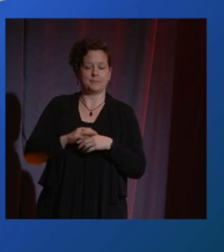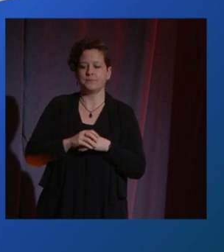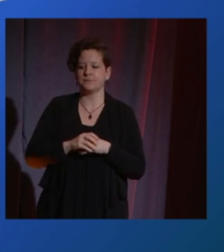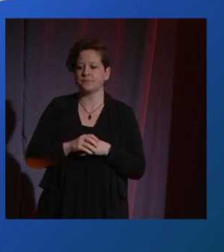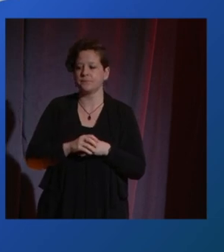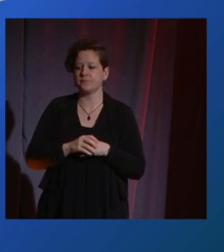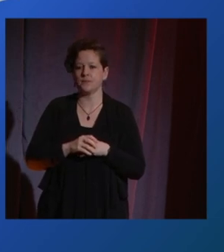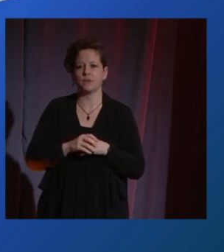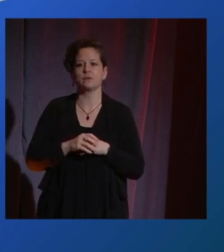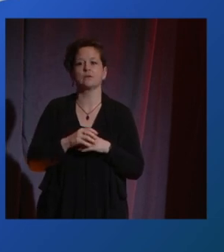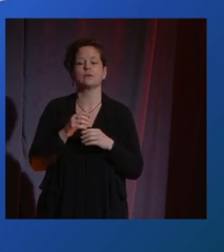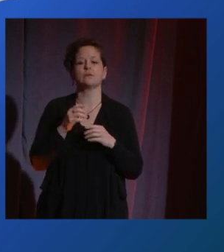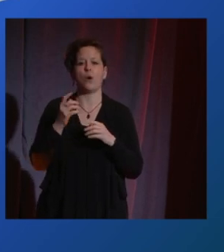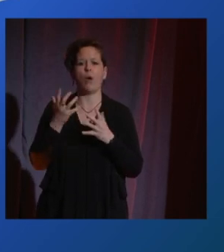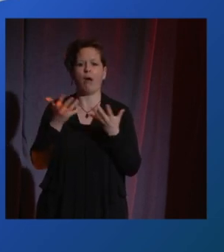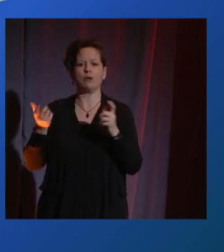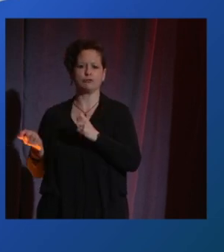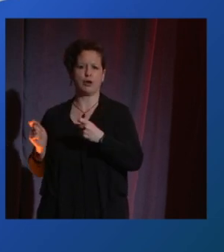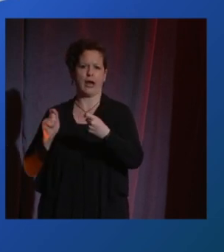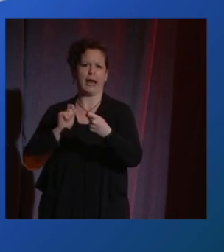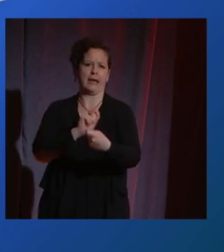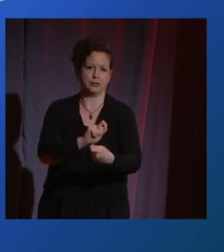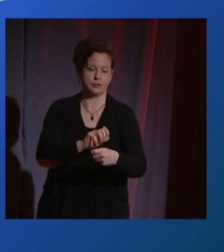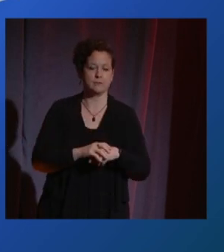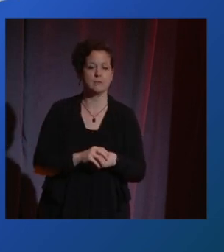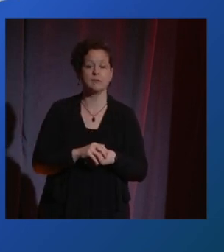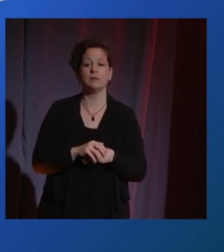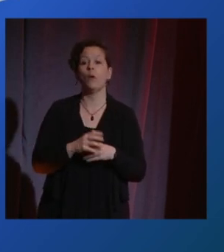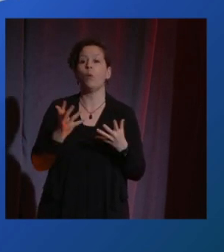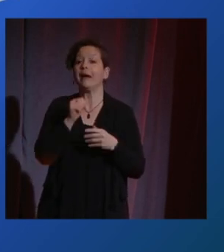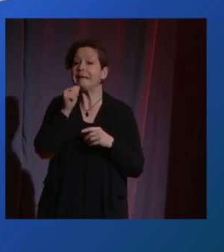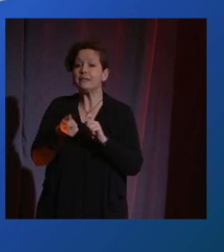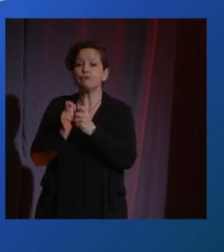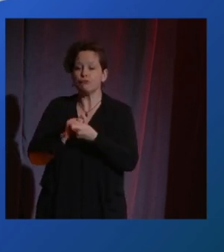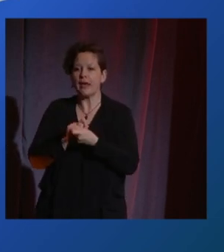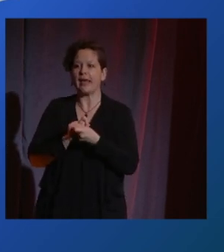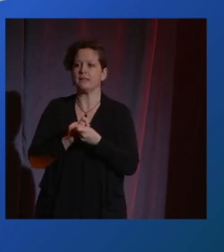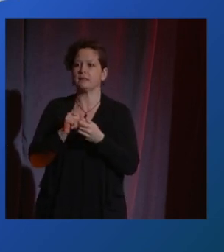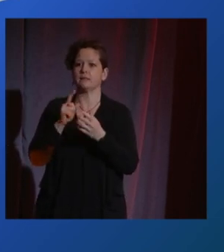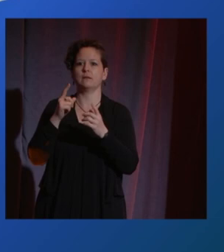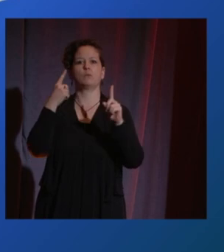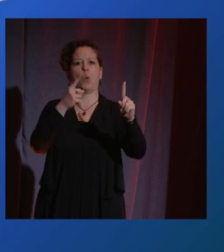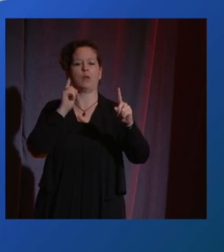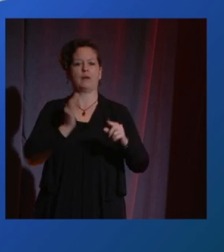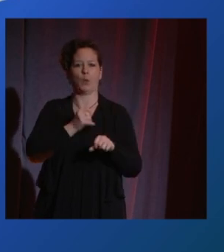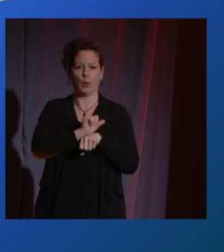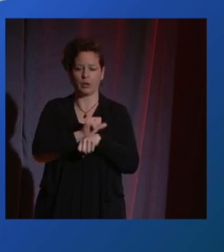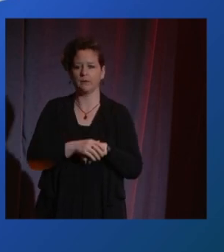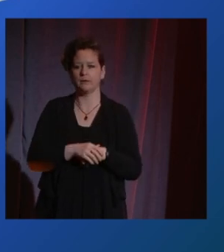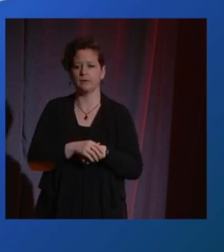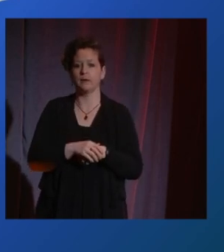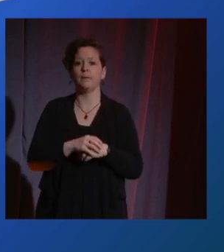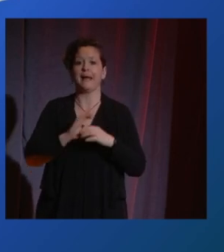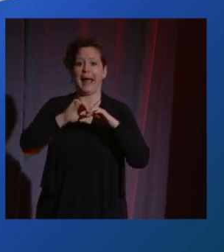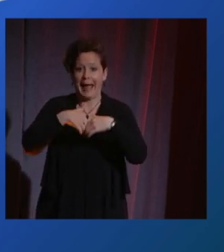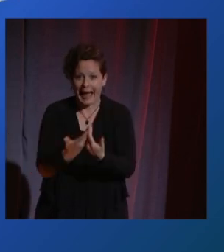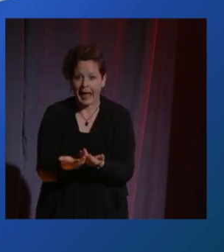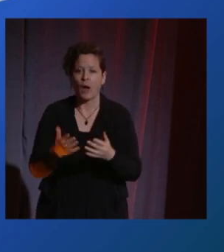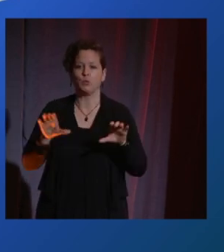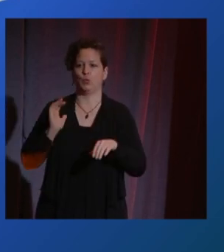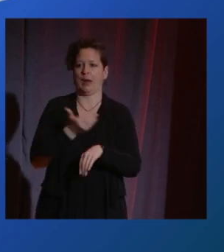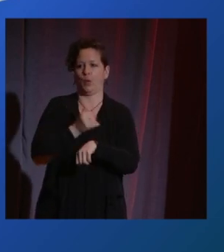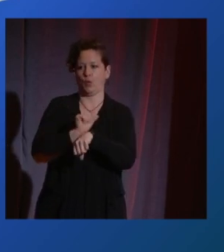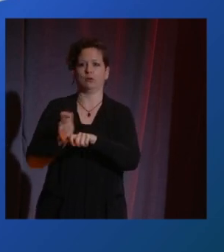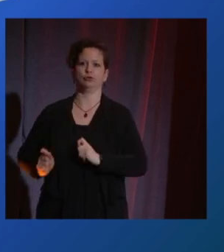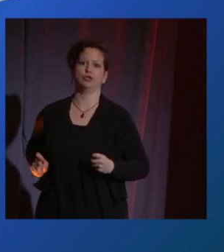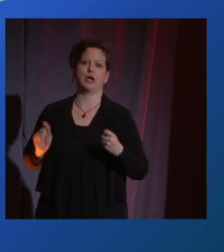hasn't changed is that thrill what has changed is we went from mainframes to minis to workstations to PCS to web we've gone